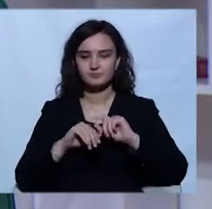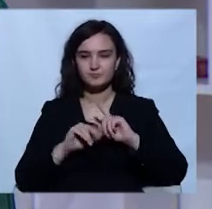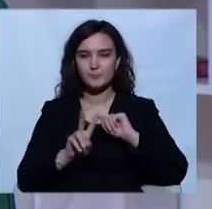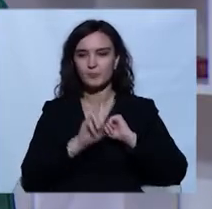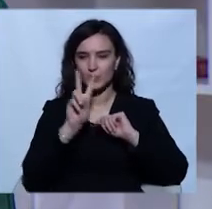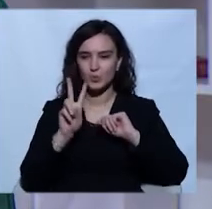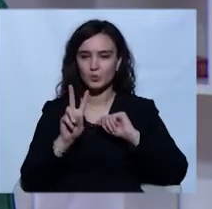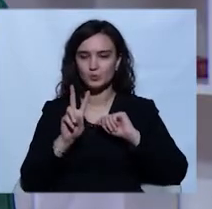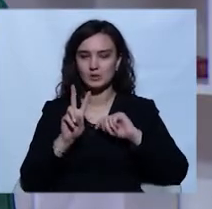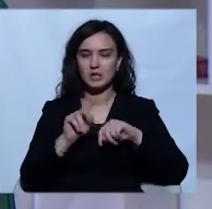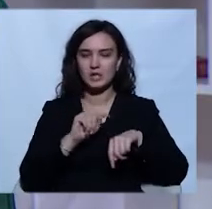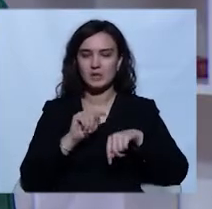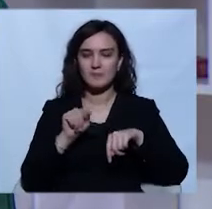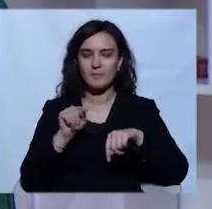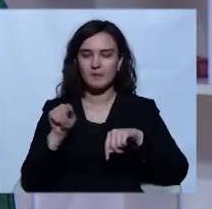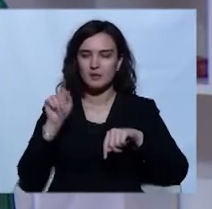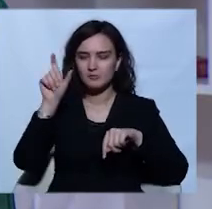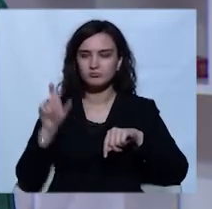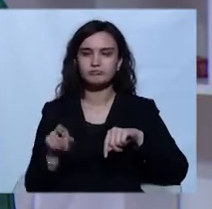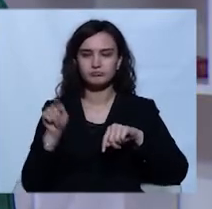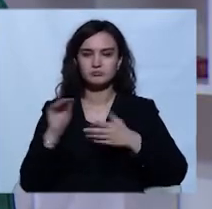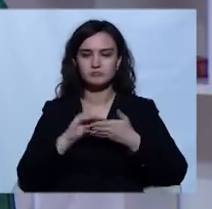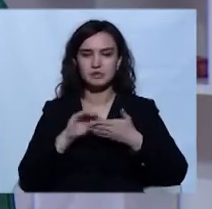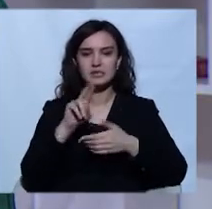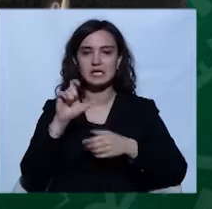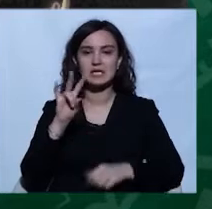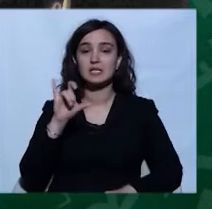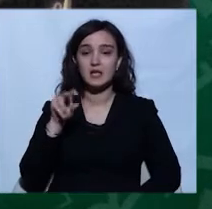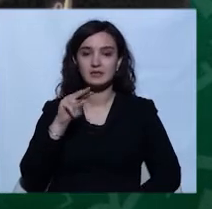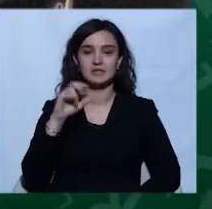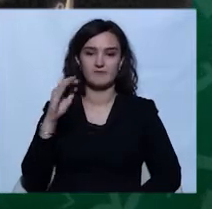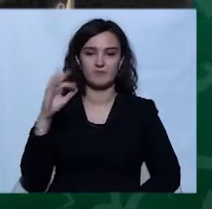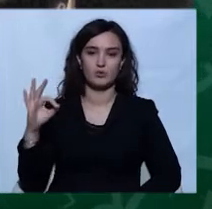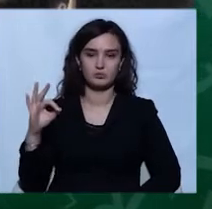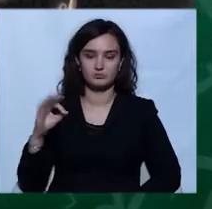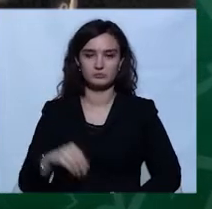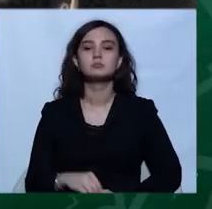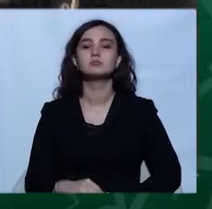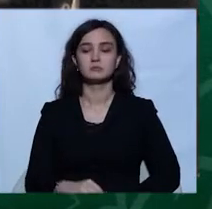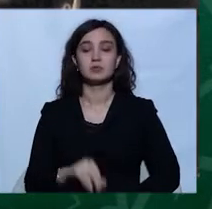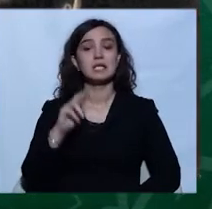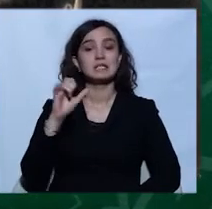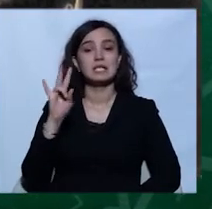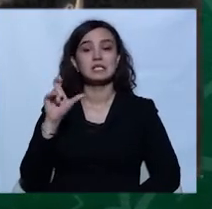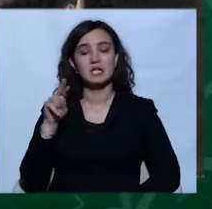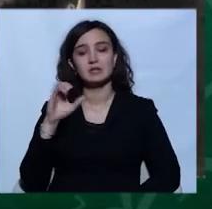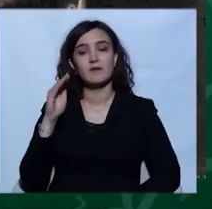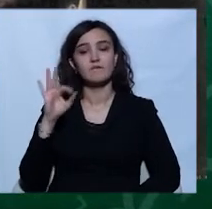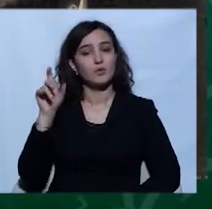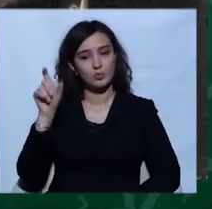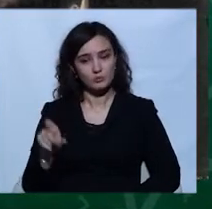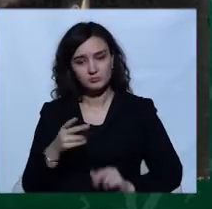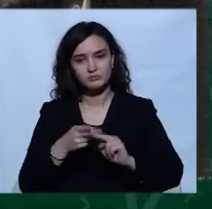our specific author of the day, Daniel Defoe. Well, Daniel Defoe